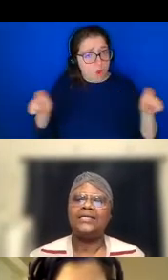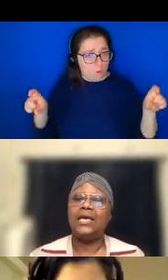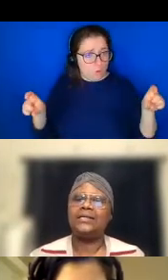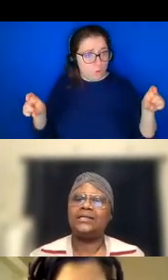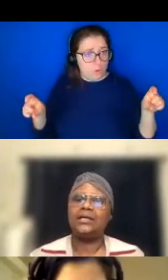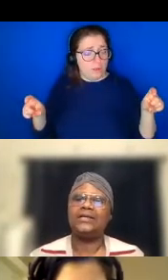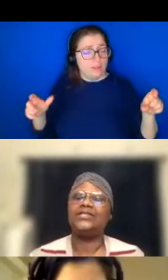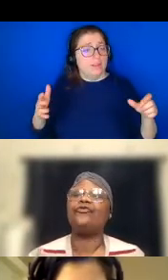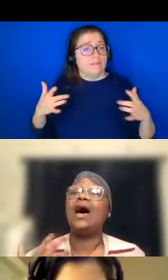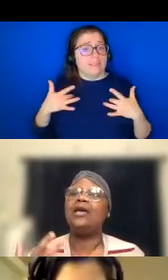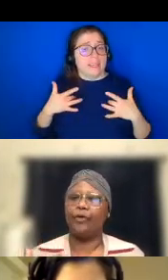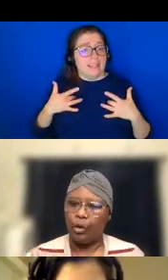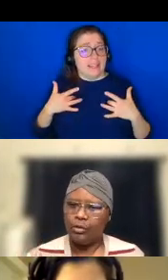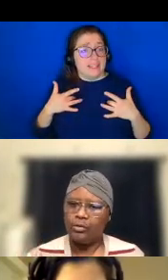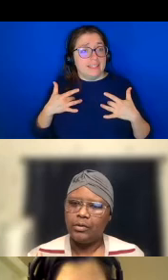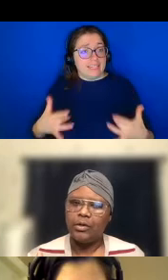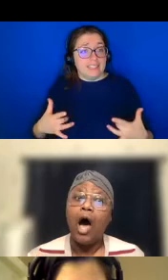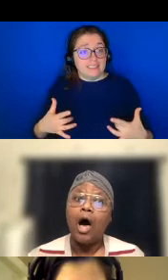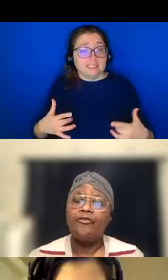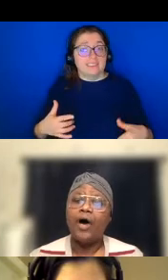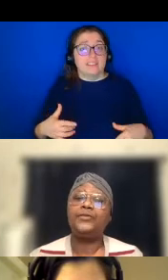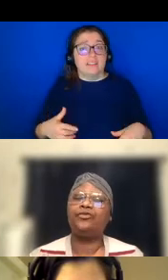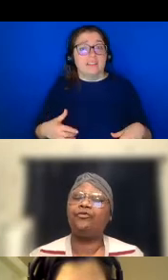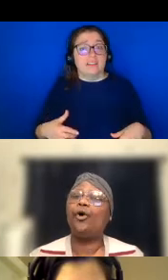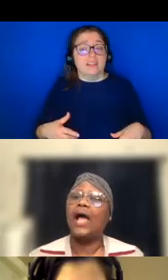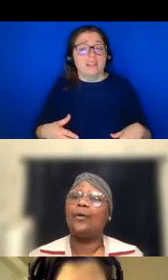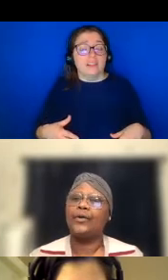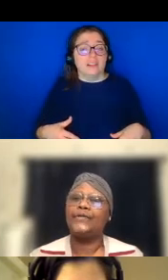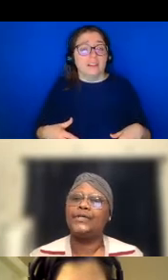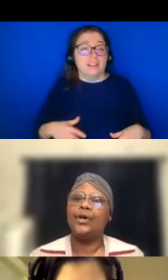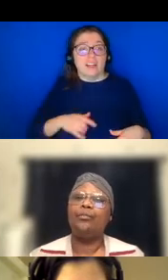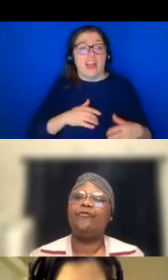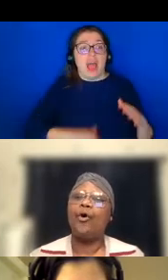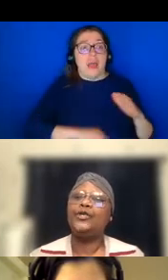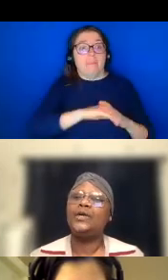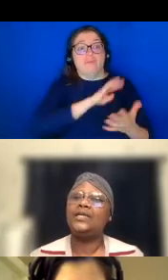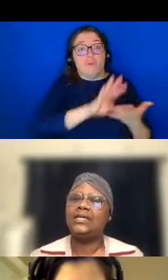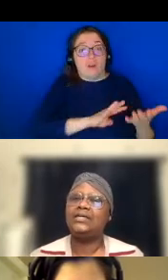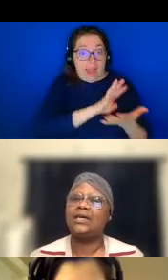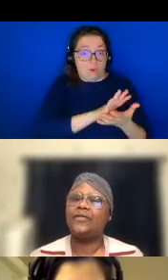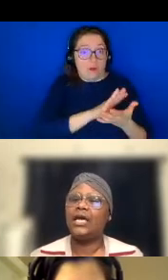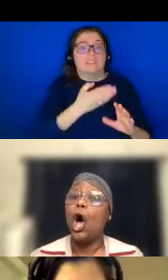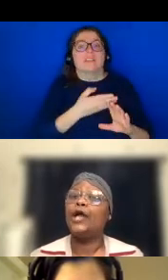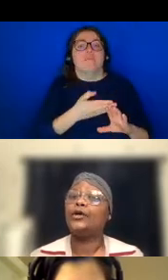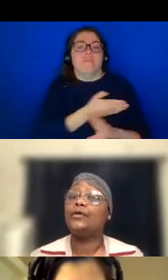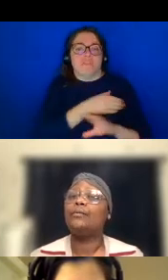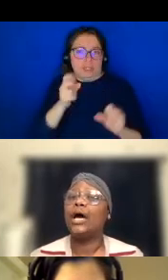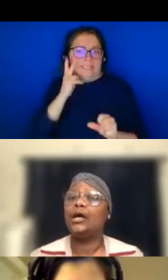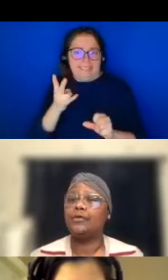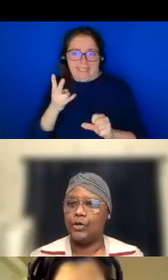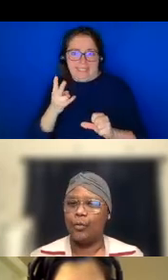it takes survival of up to 4 hours before you can see something under